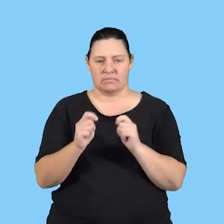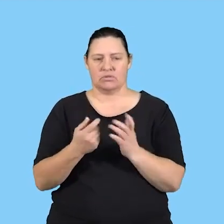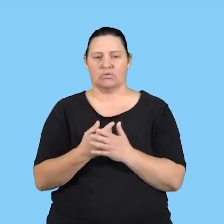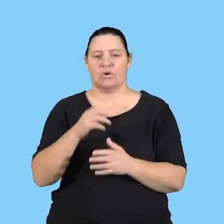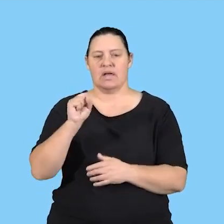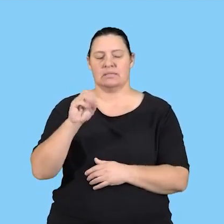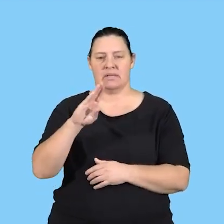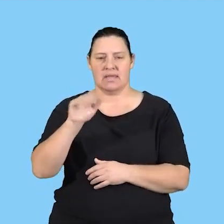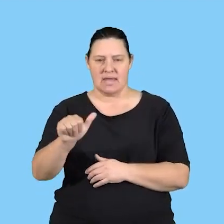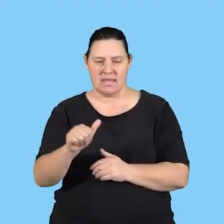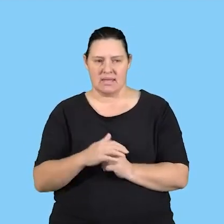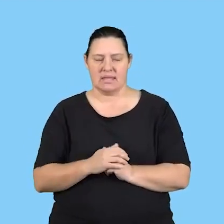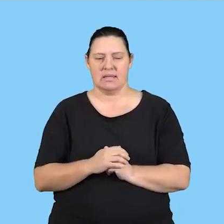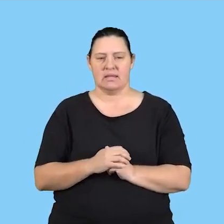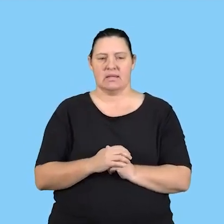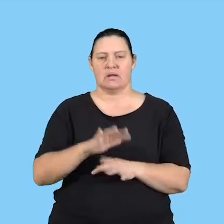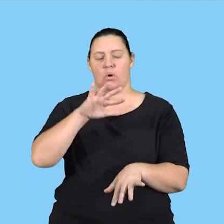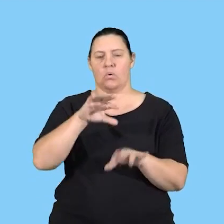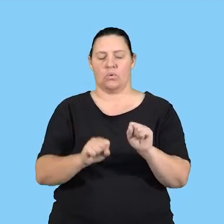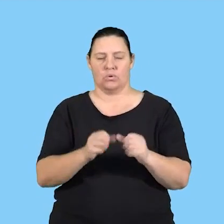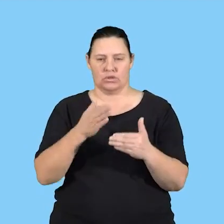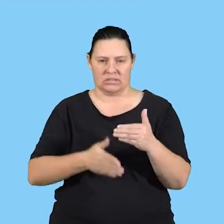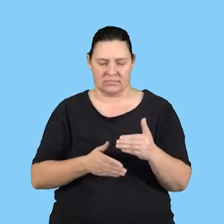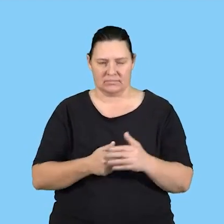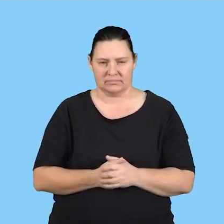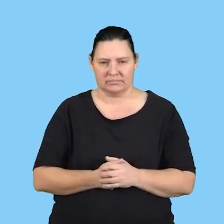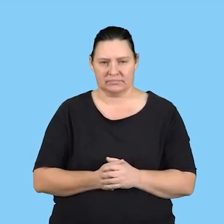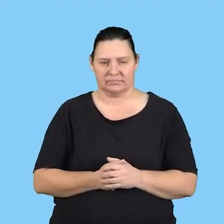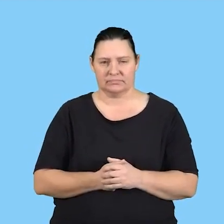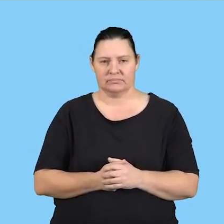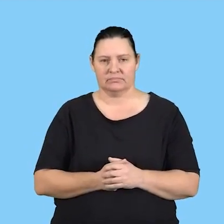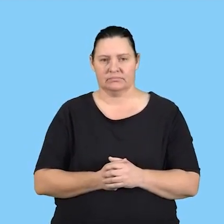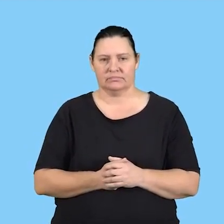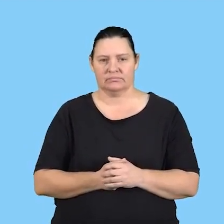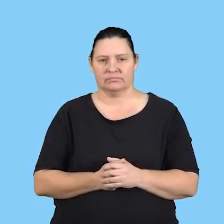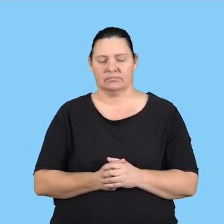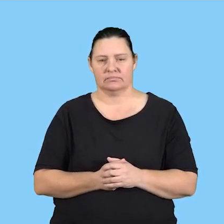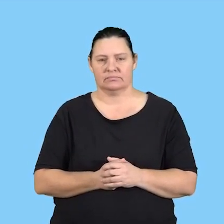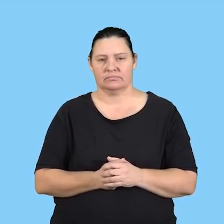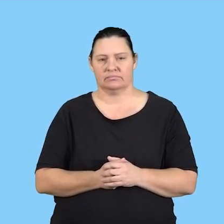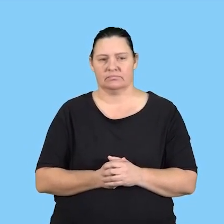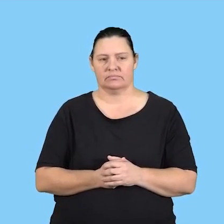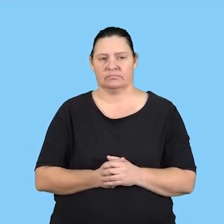the school-based assessment, and lastly, the conclusion.